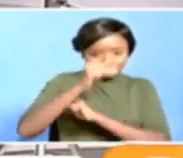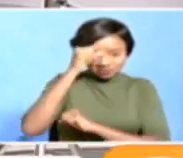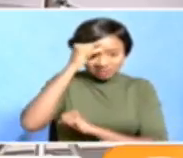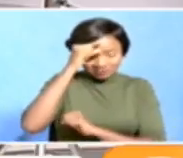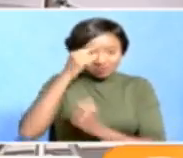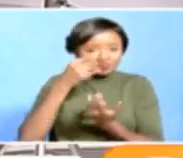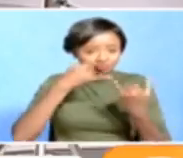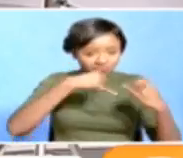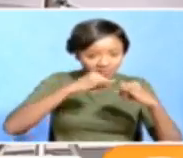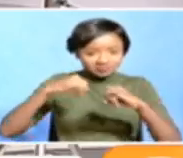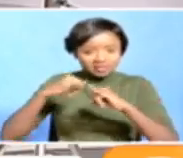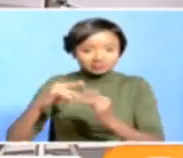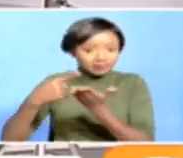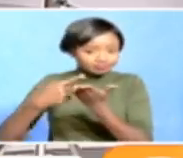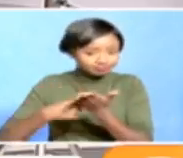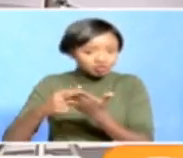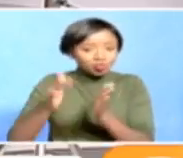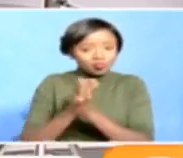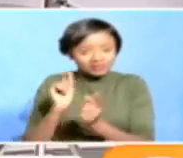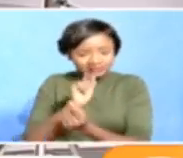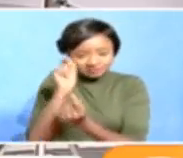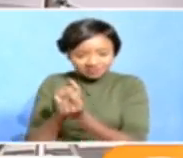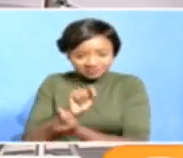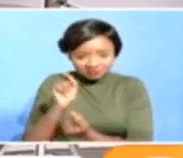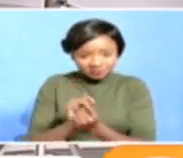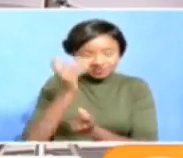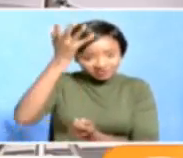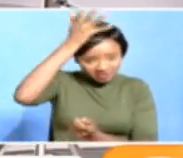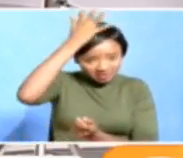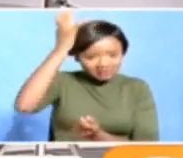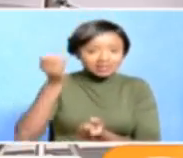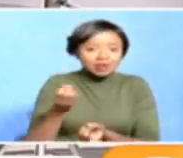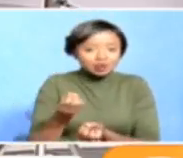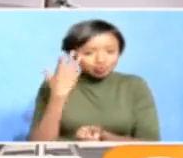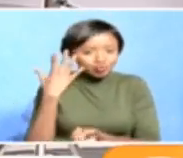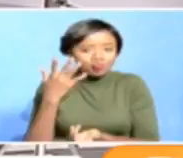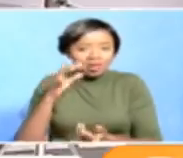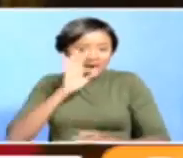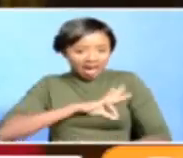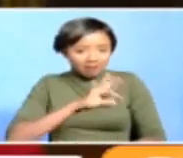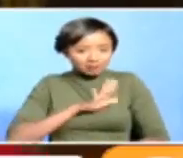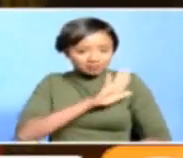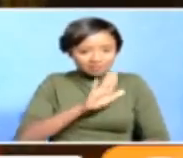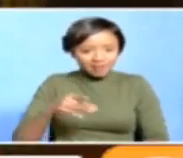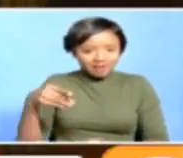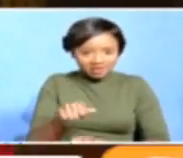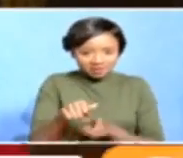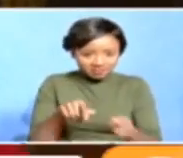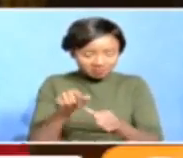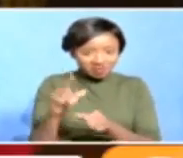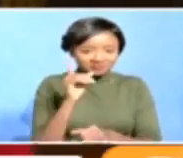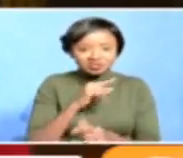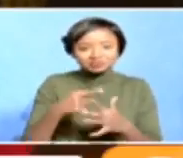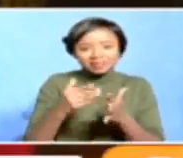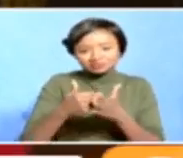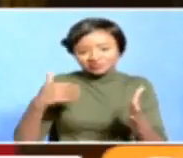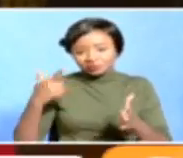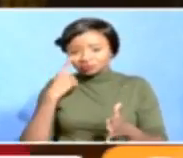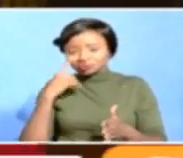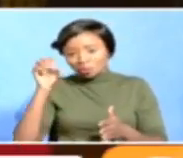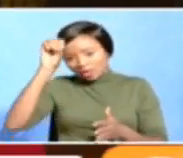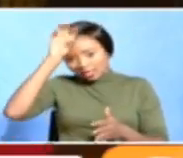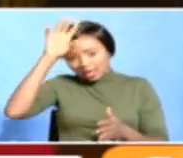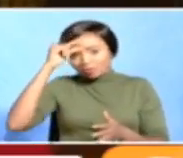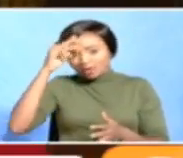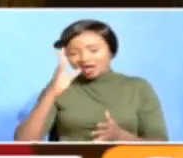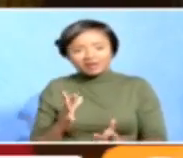the end of the bargain with this particular nurses and get to have their allowances paid as expected. Earlier on, we saw that Kiambu governor had